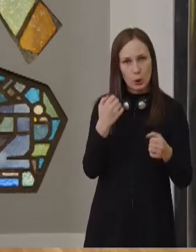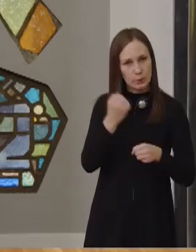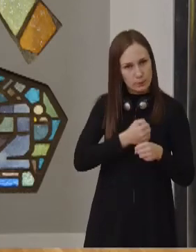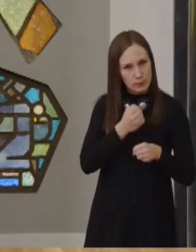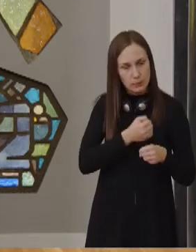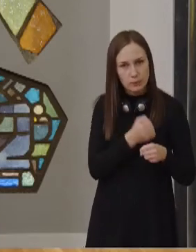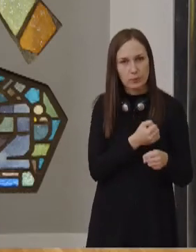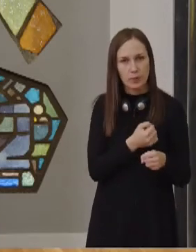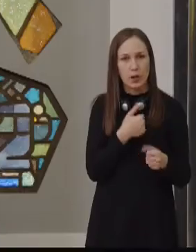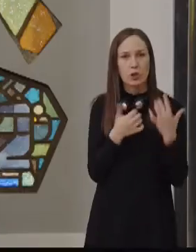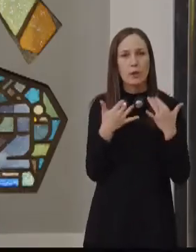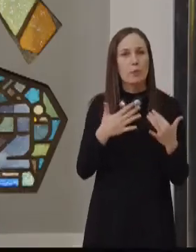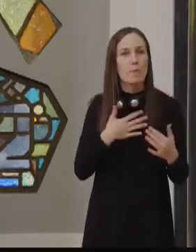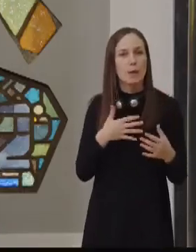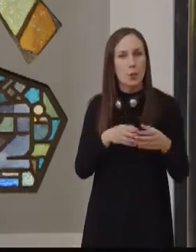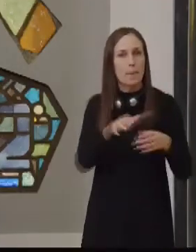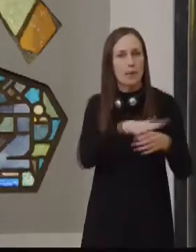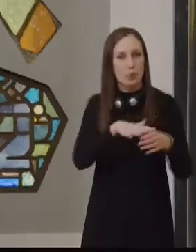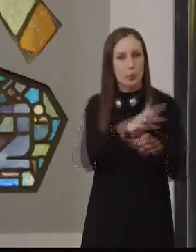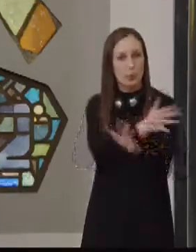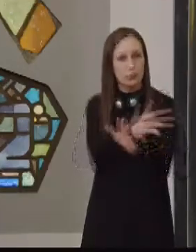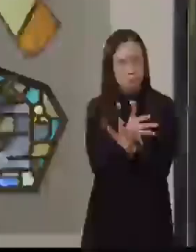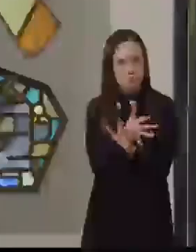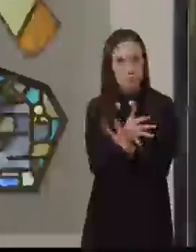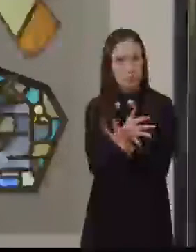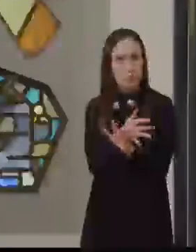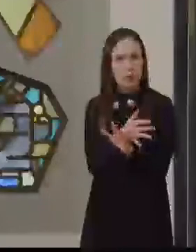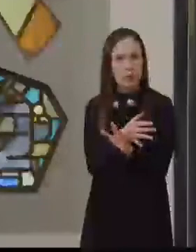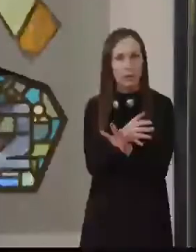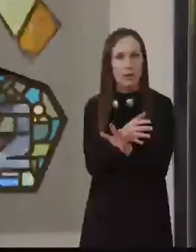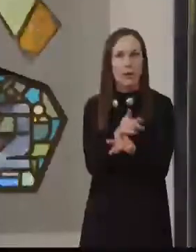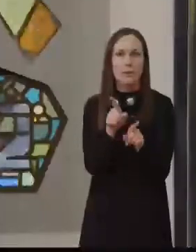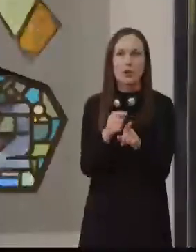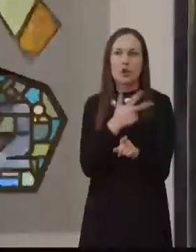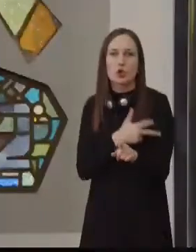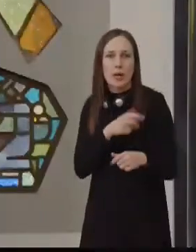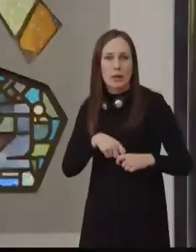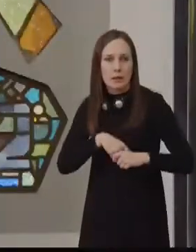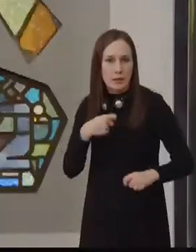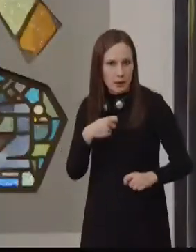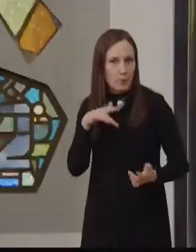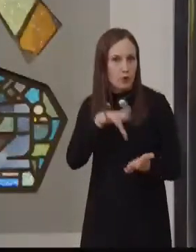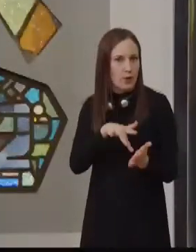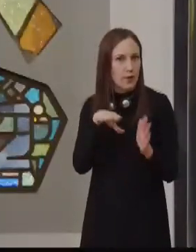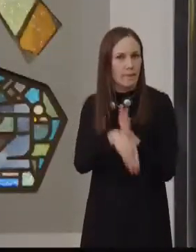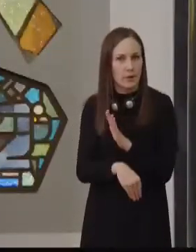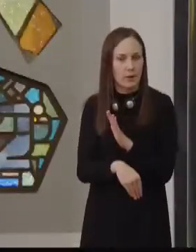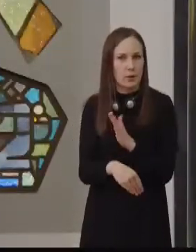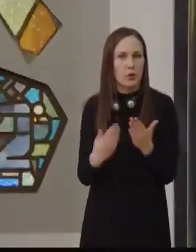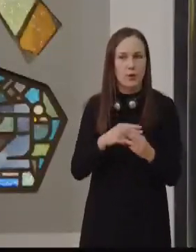the community is putting every possible effort to ensure that the law is